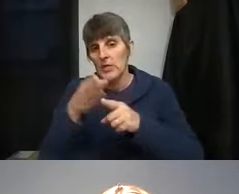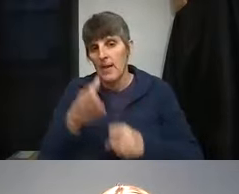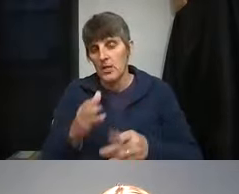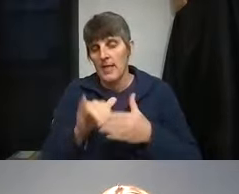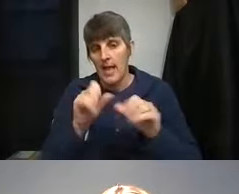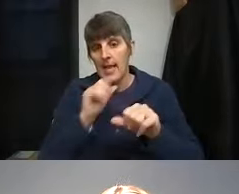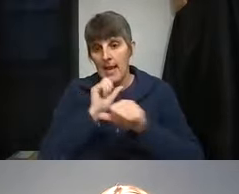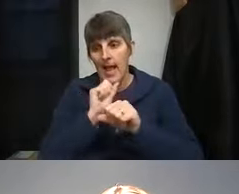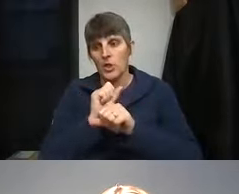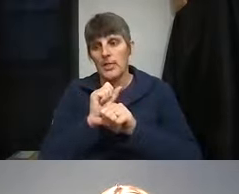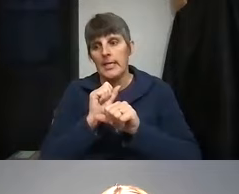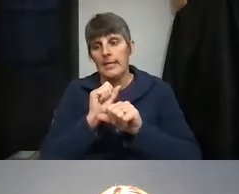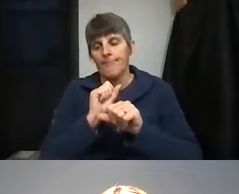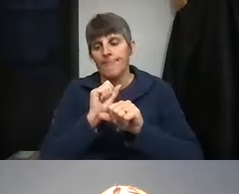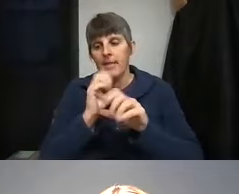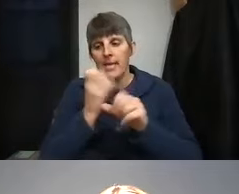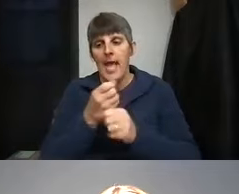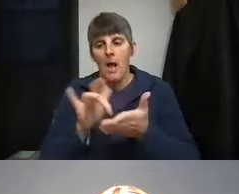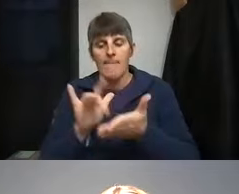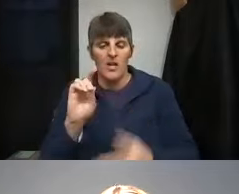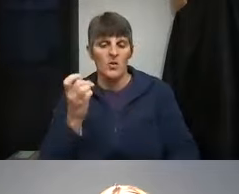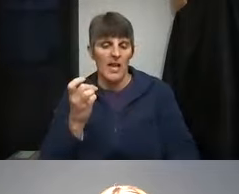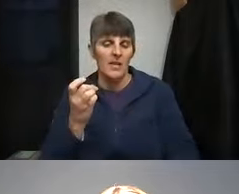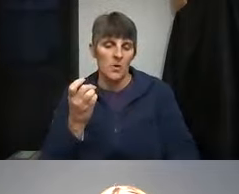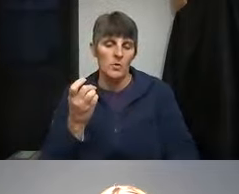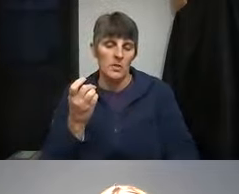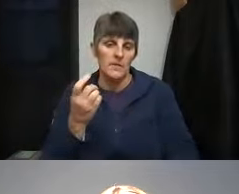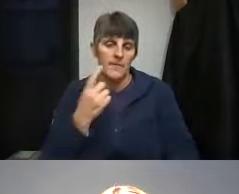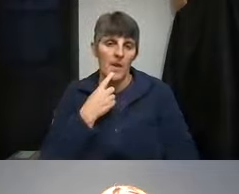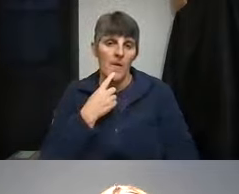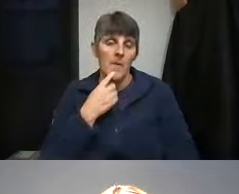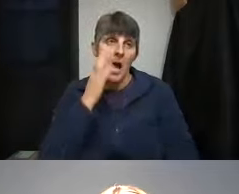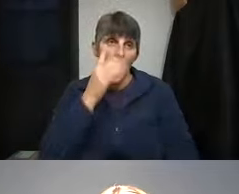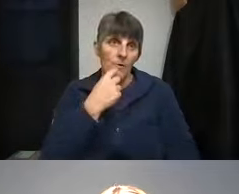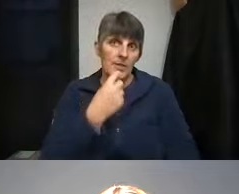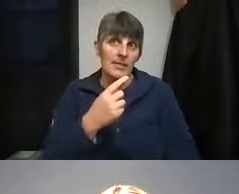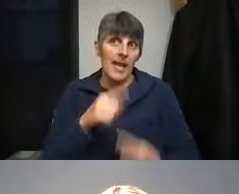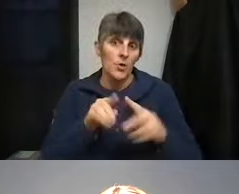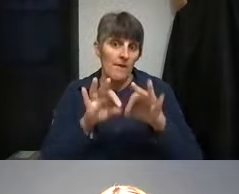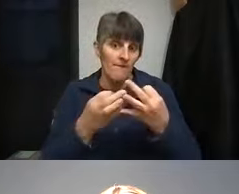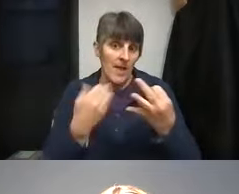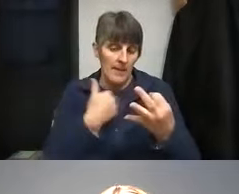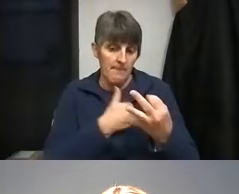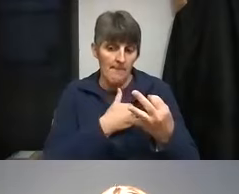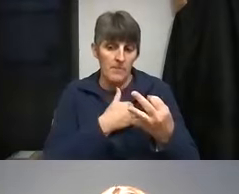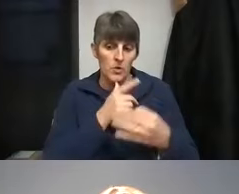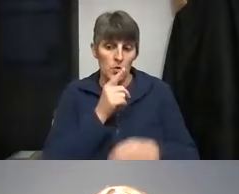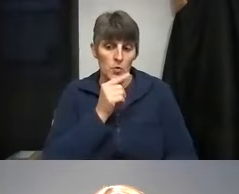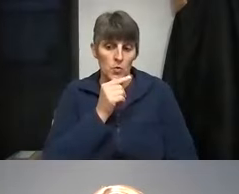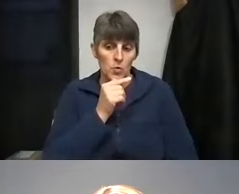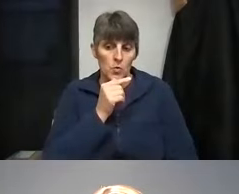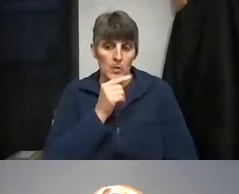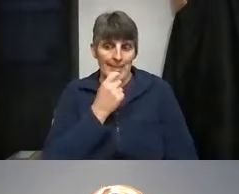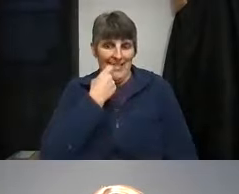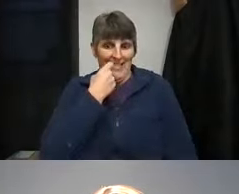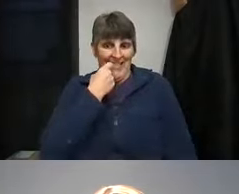can actually get them a medical diagnosis. I would say to the family members that are just